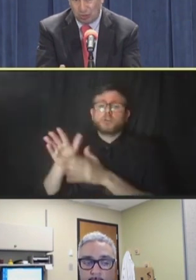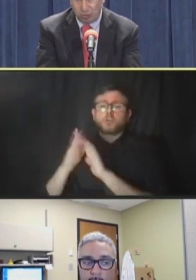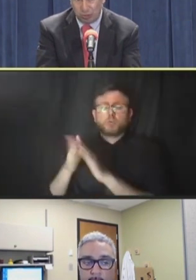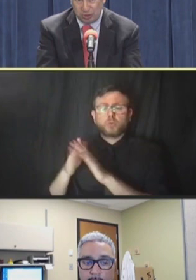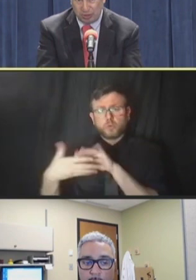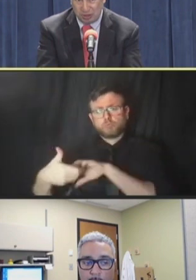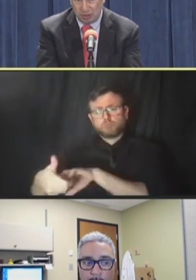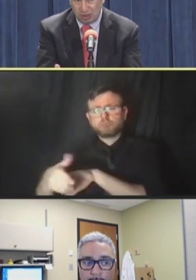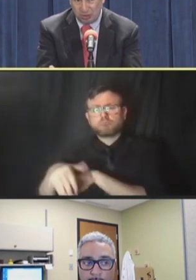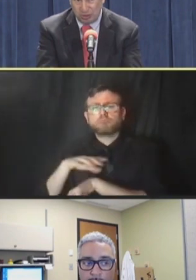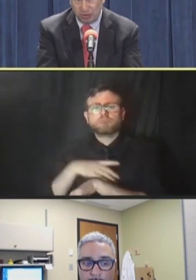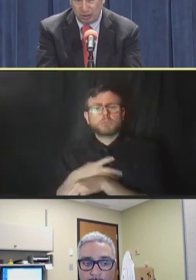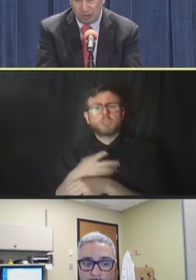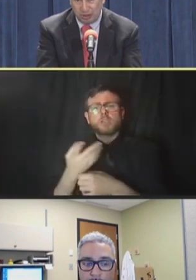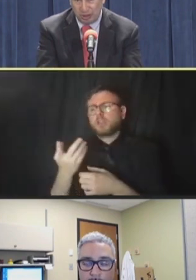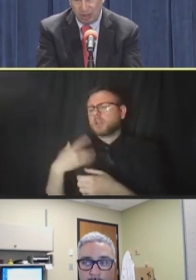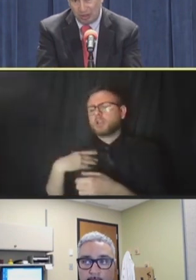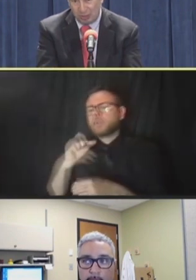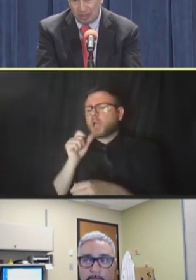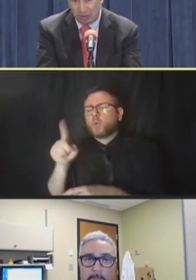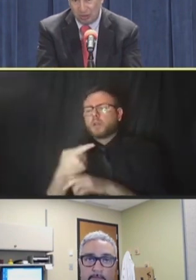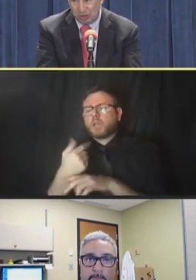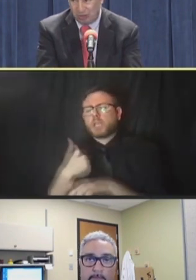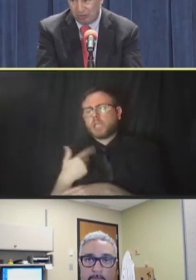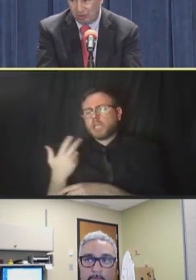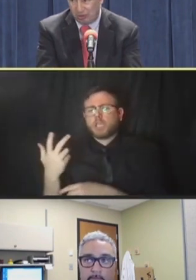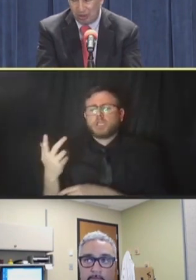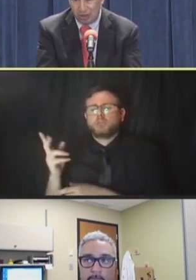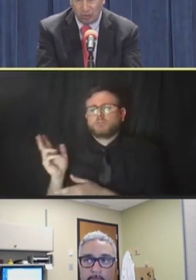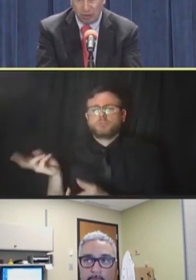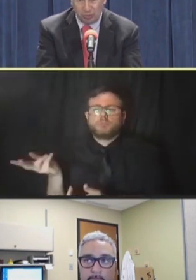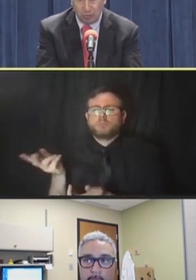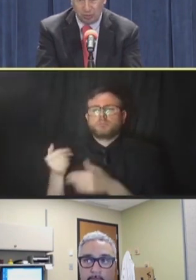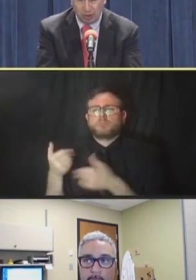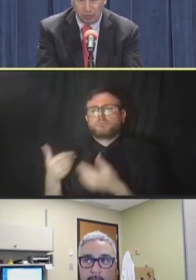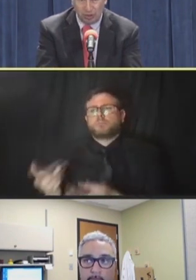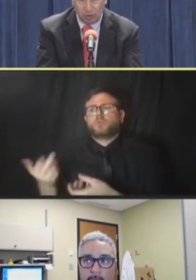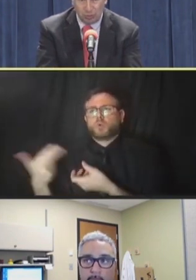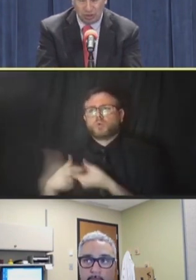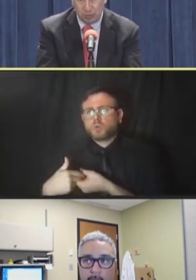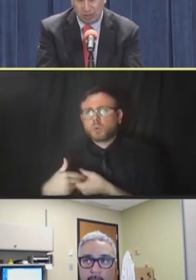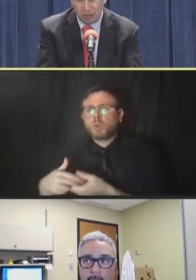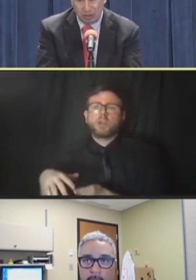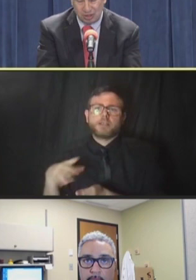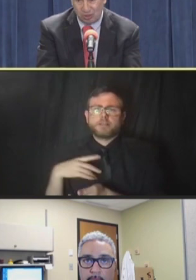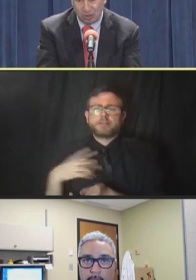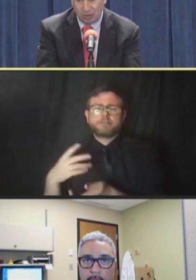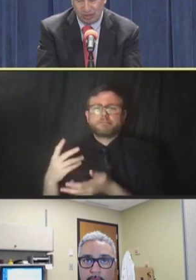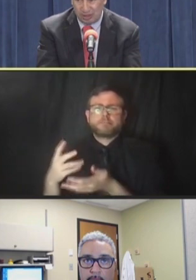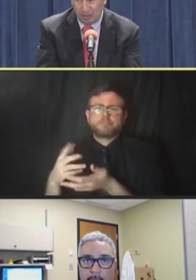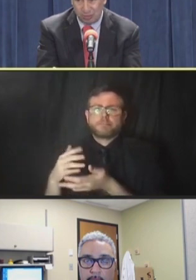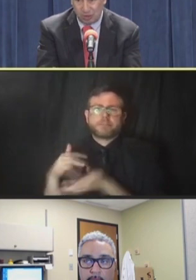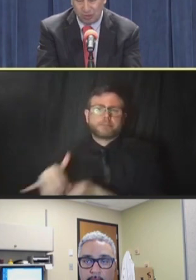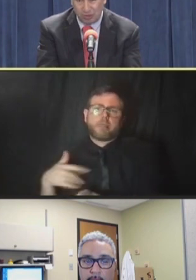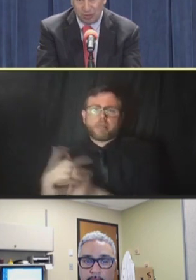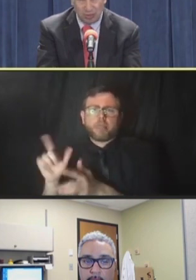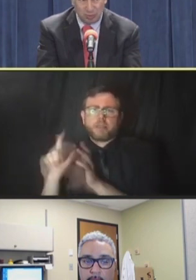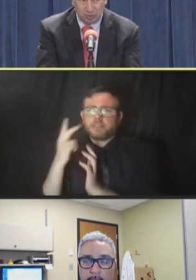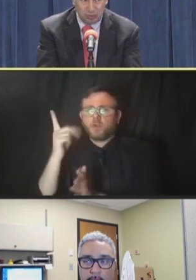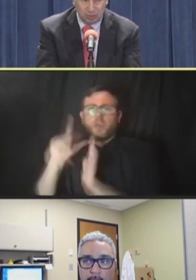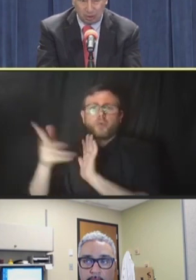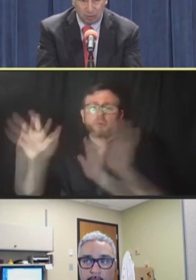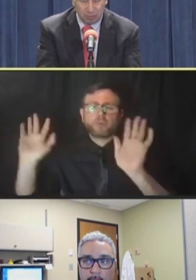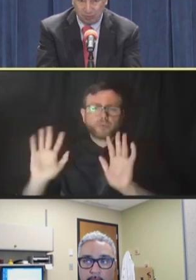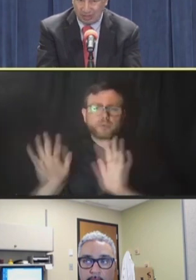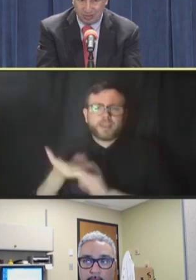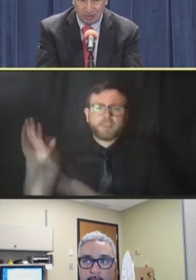want you to participate in study and we'll see you later, I think makes a huge difference in the way people are willing to participate in studies and, quite frankly, then, be able